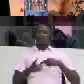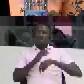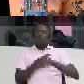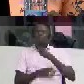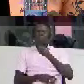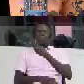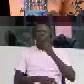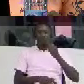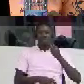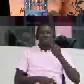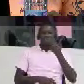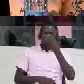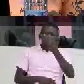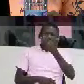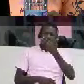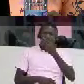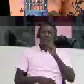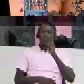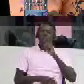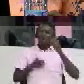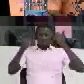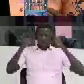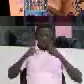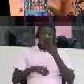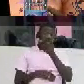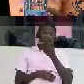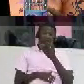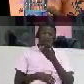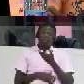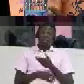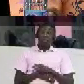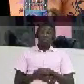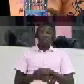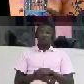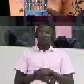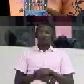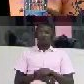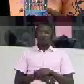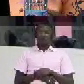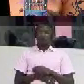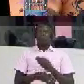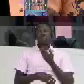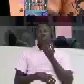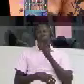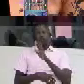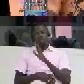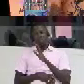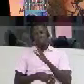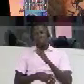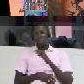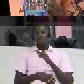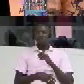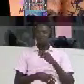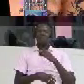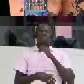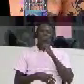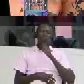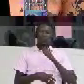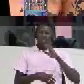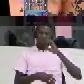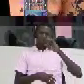2009 lu fa xewoon mooy. In 2009, what happened was... I'm sorry, Mr. Colley, to interrupt, but perhaps before you